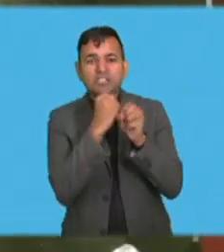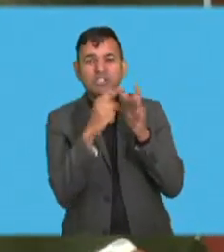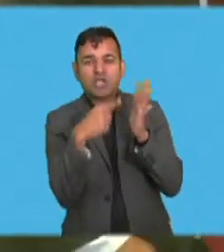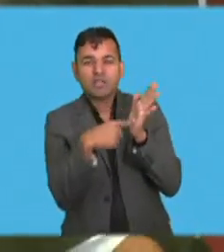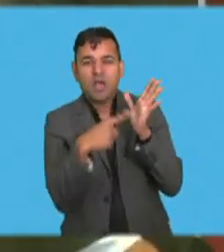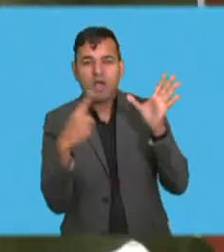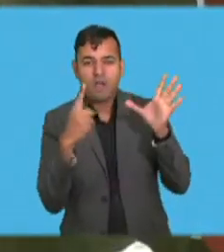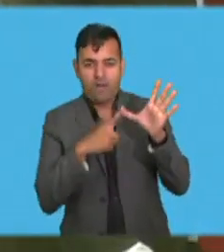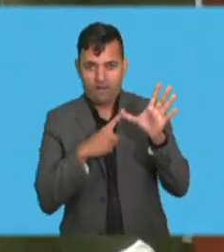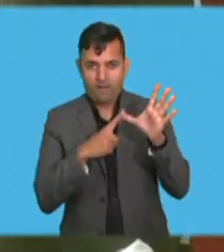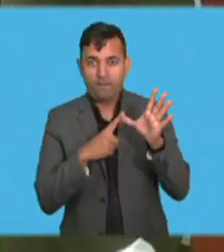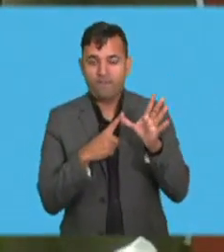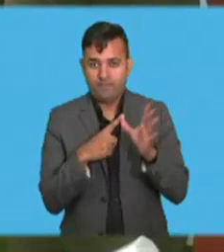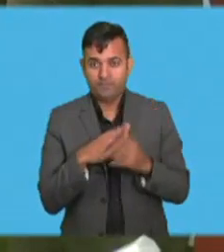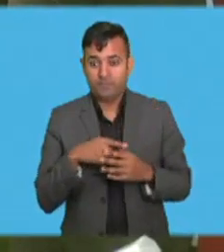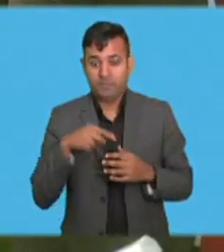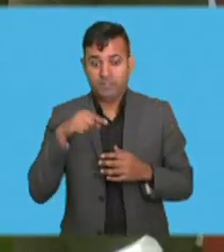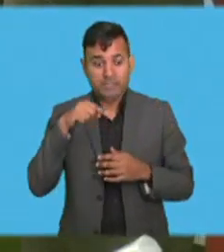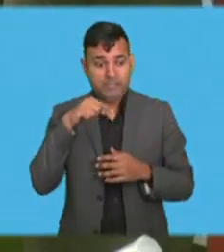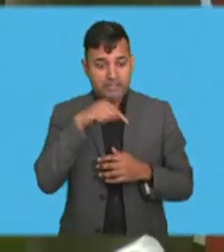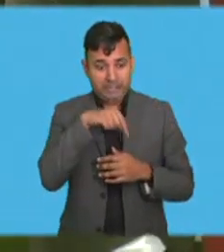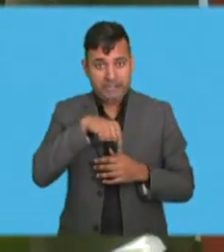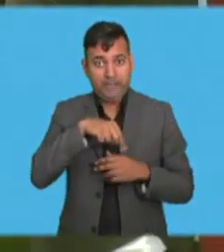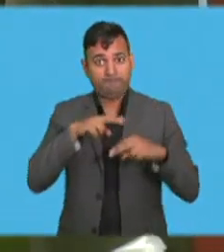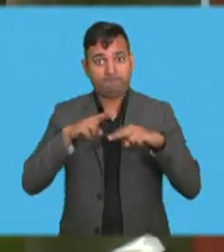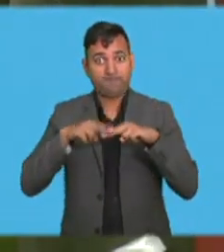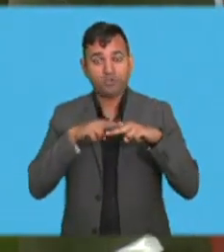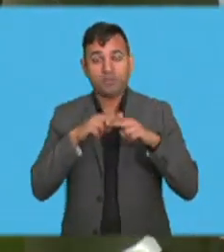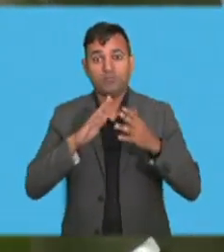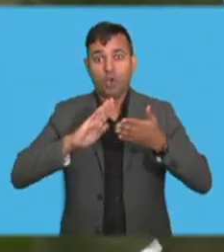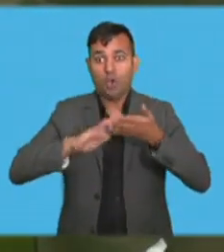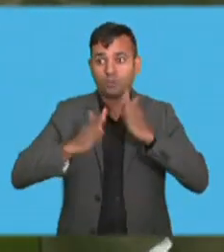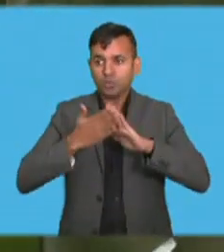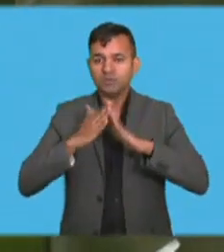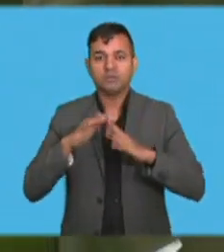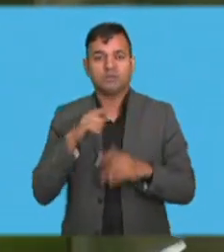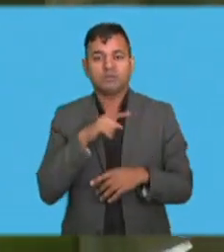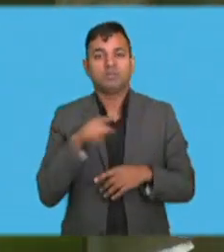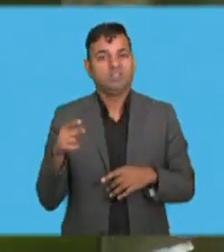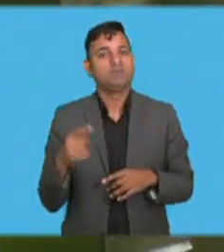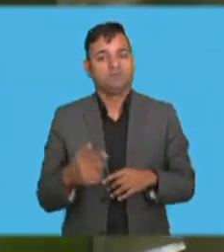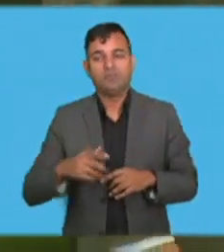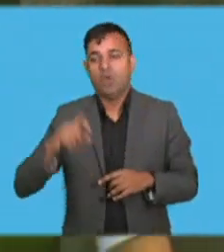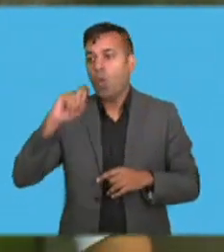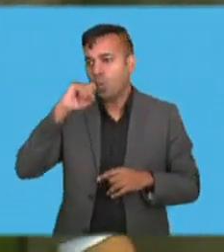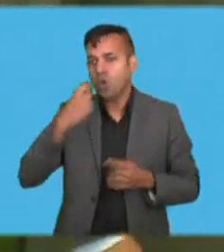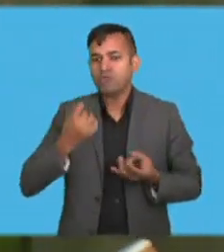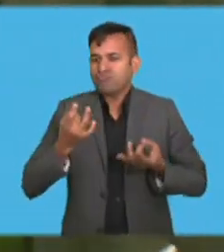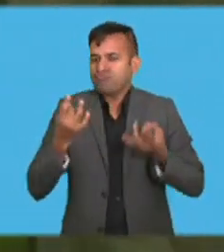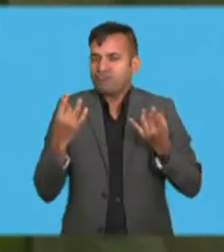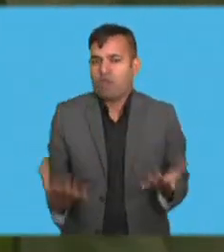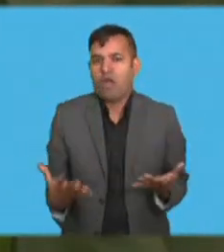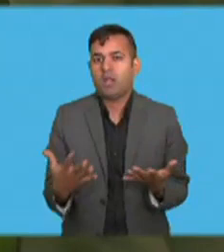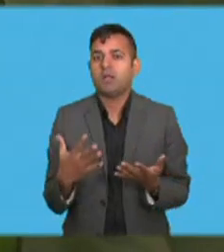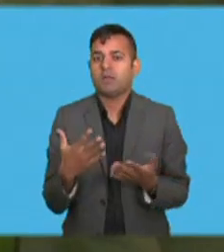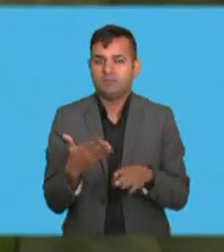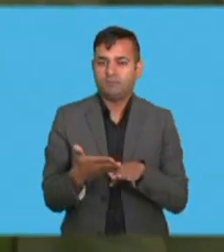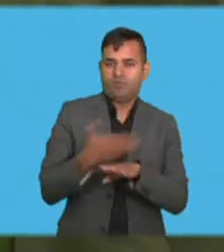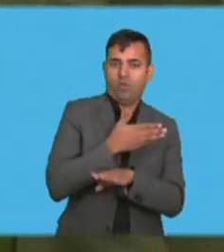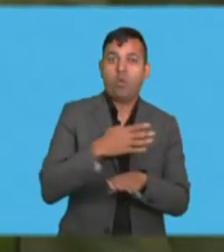the local communities were, I can say, well prepared based on the information that they received. And one thing that we